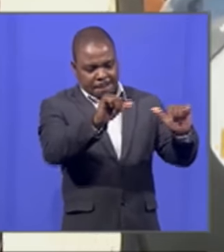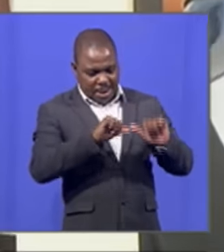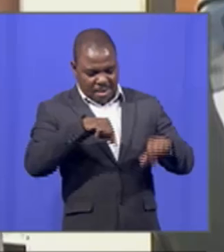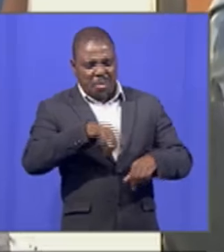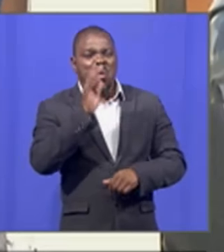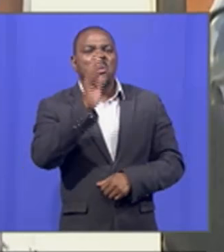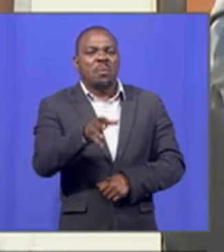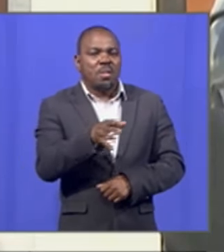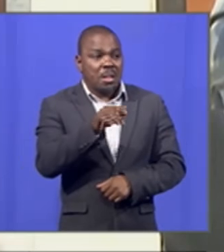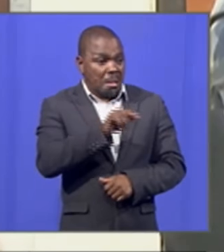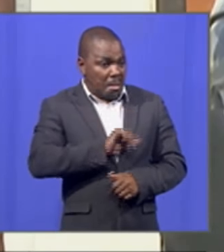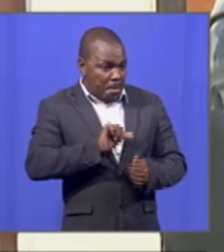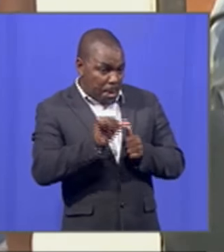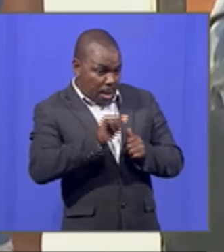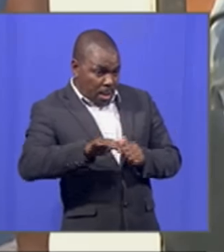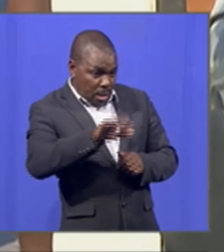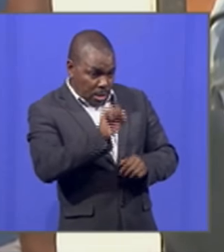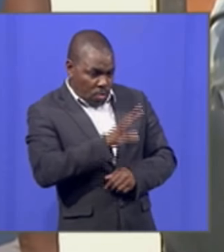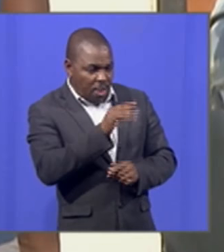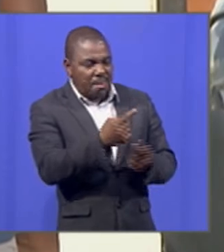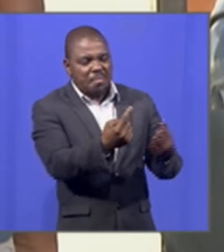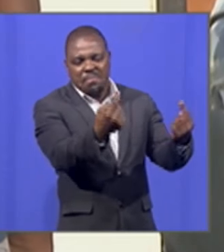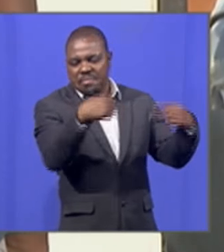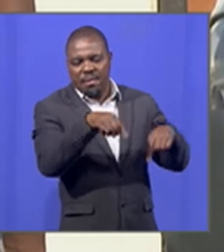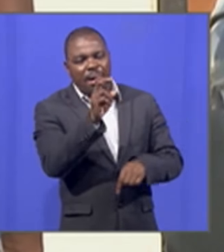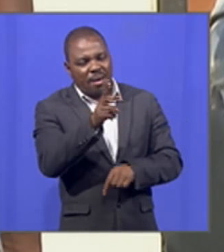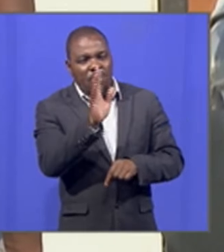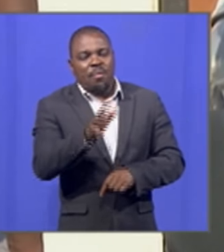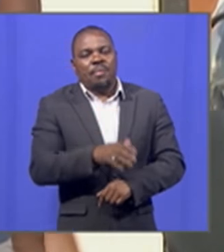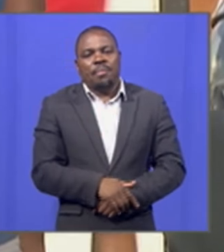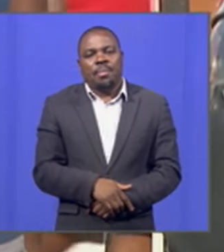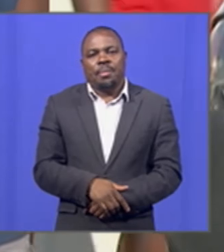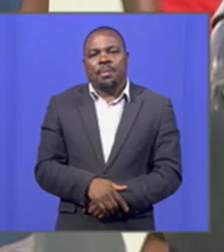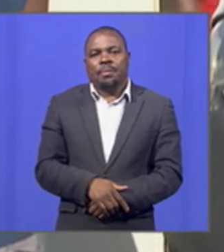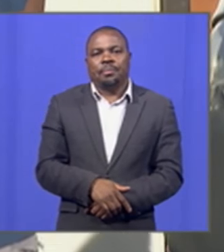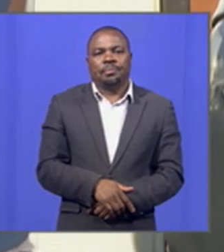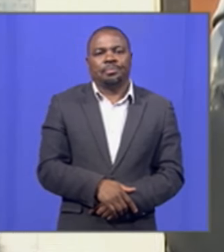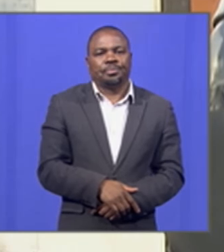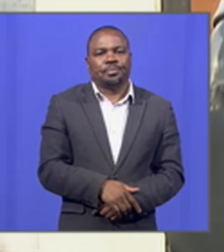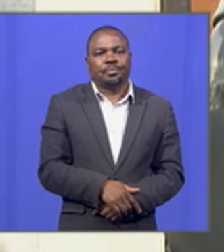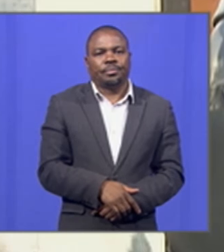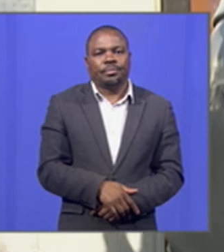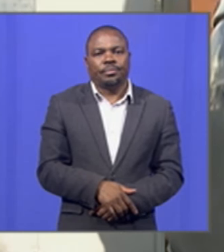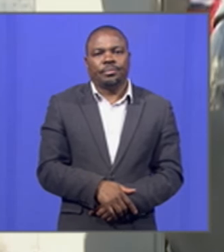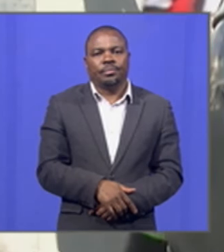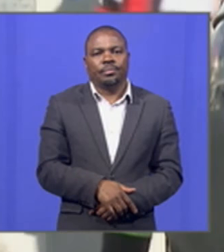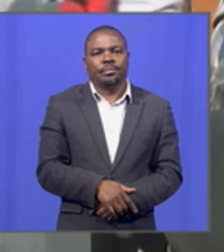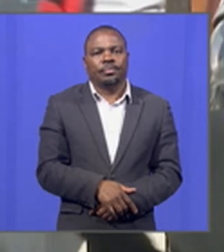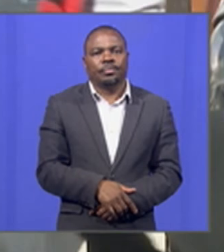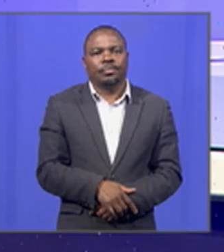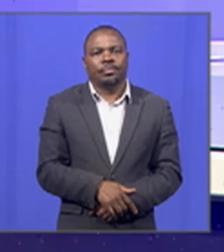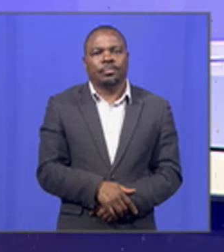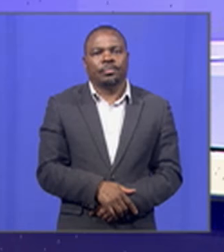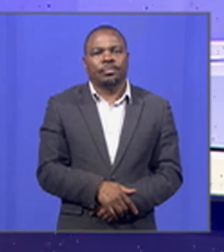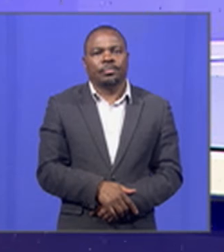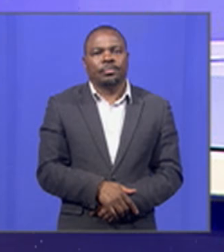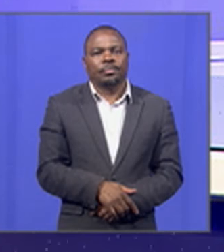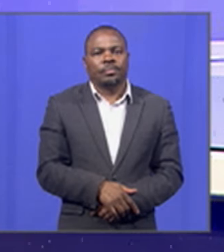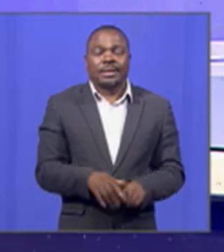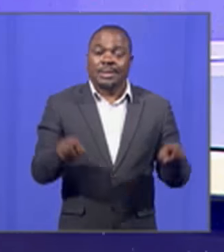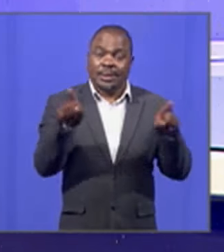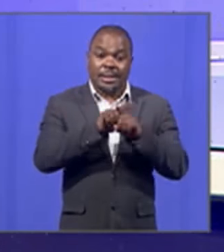se tokafala. Ke Thabiso Moss wa dikgang tsa SABC mo Rustenburg. Re